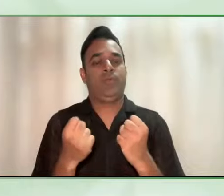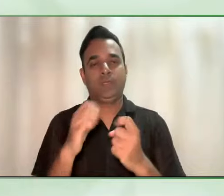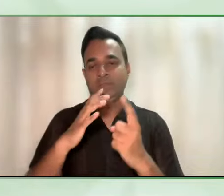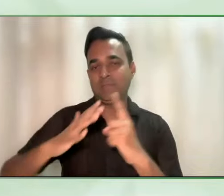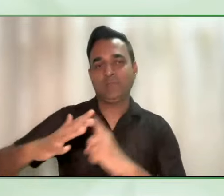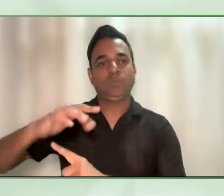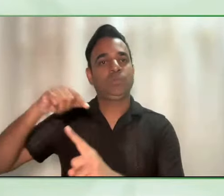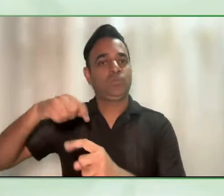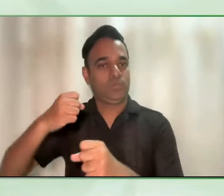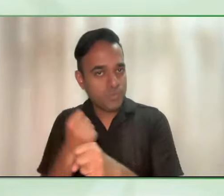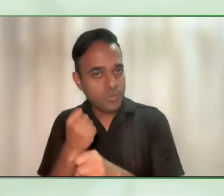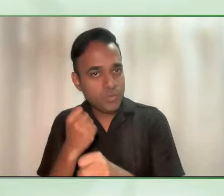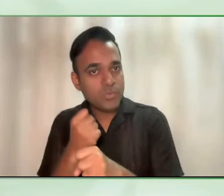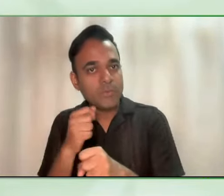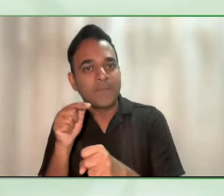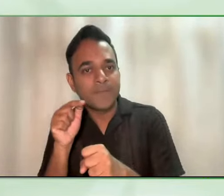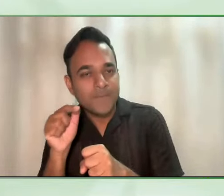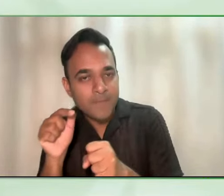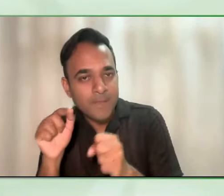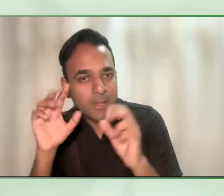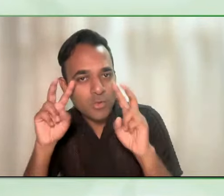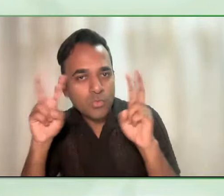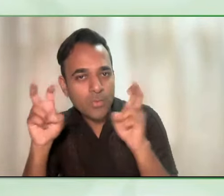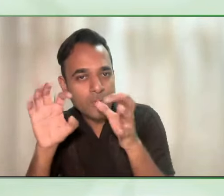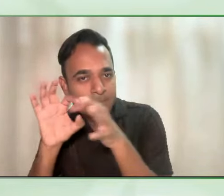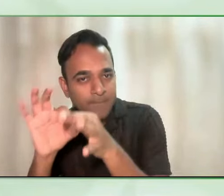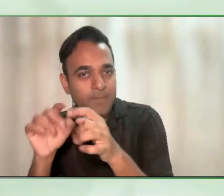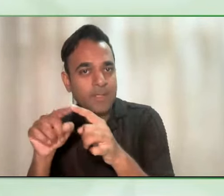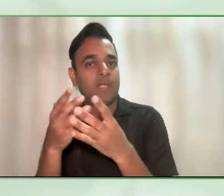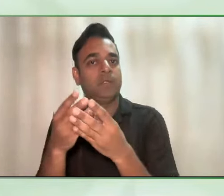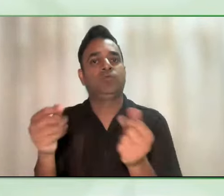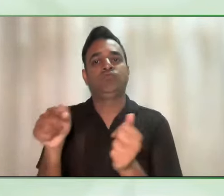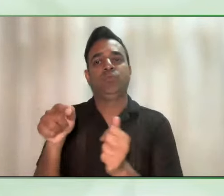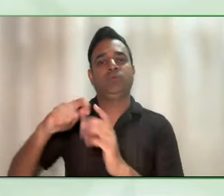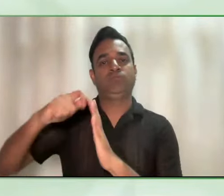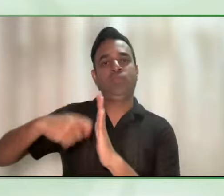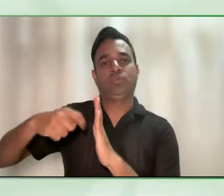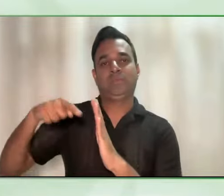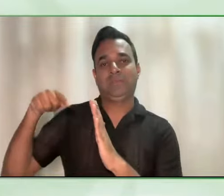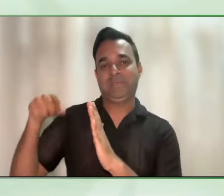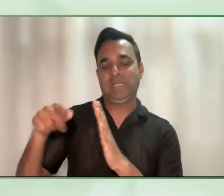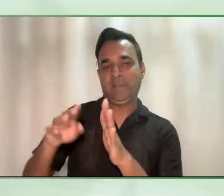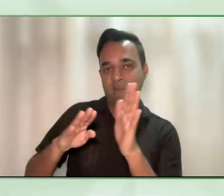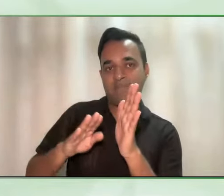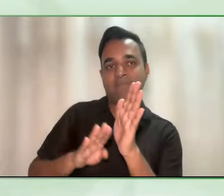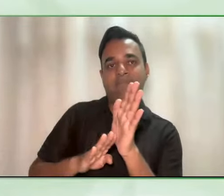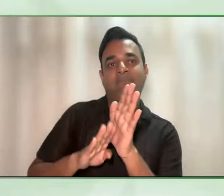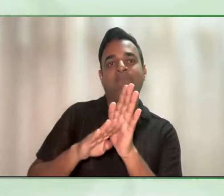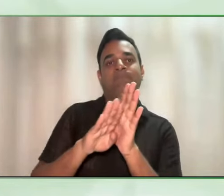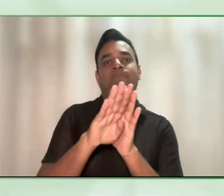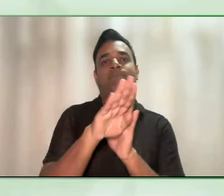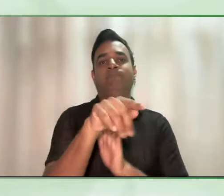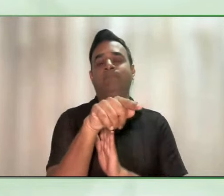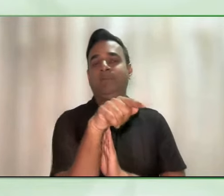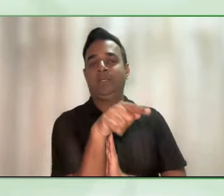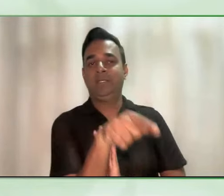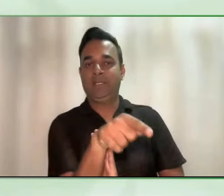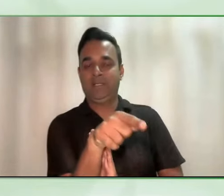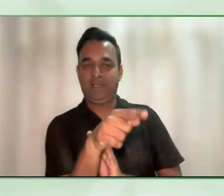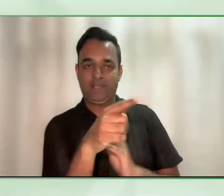skills and assistive technology related skills. Enough as an introduction. Evangelia, may I start with